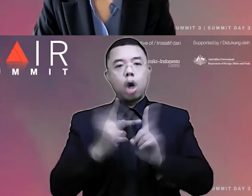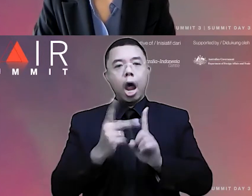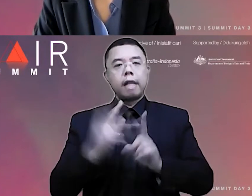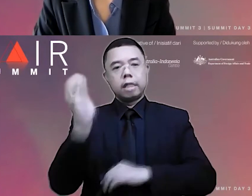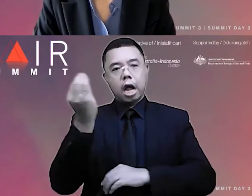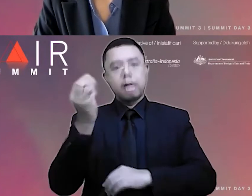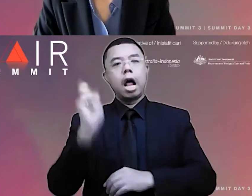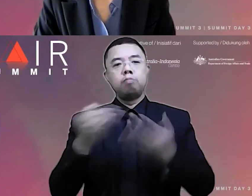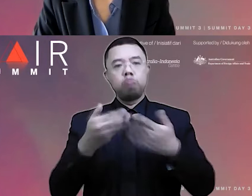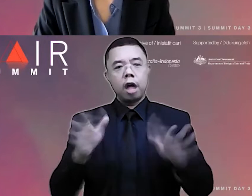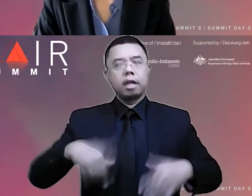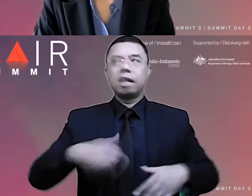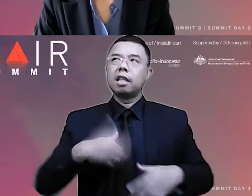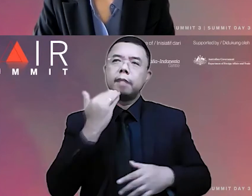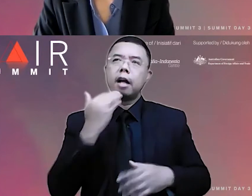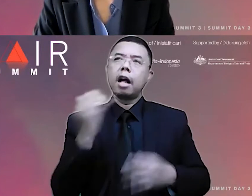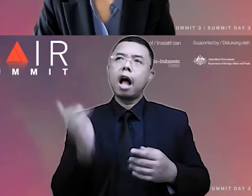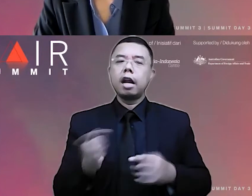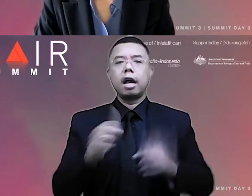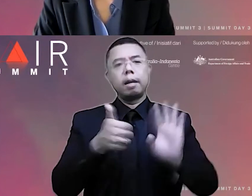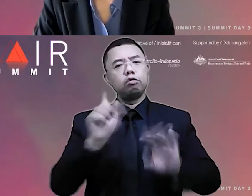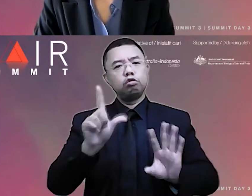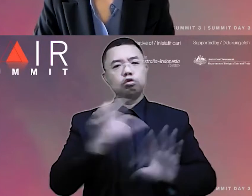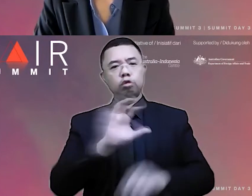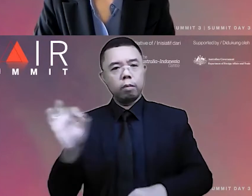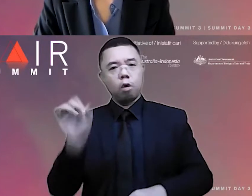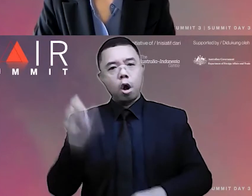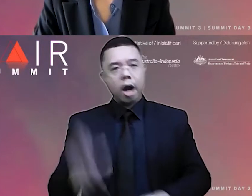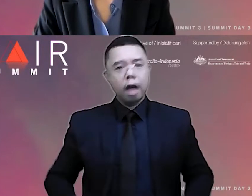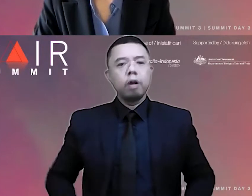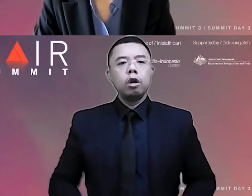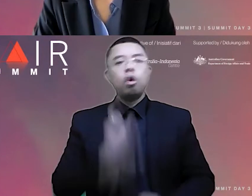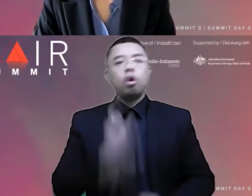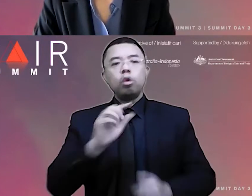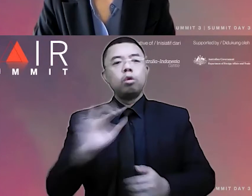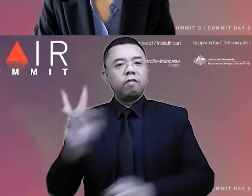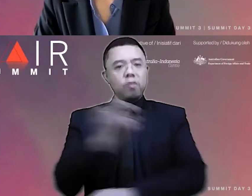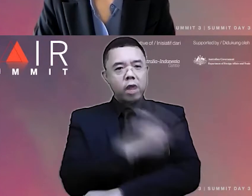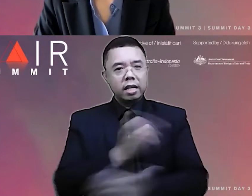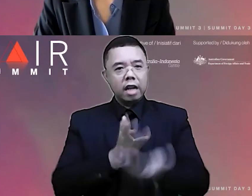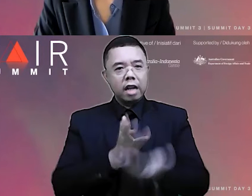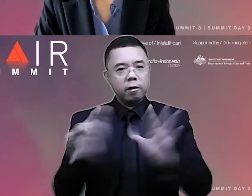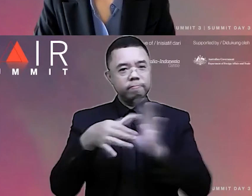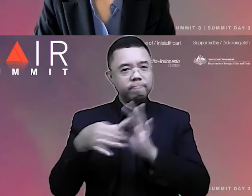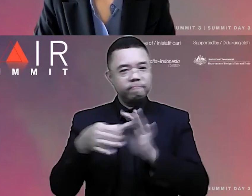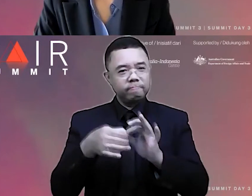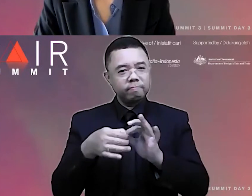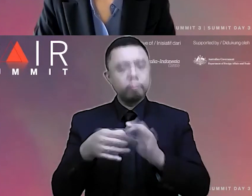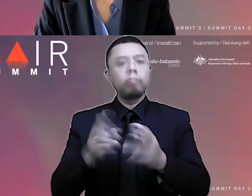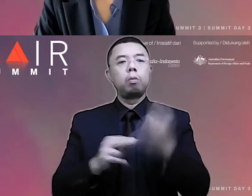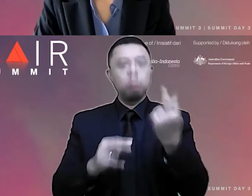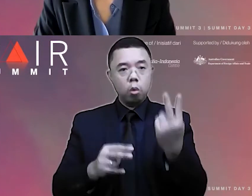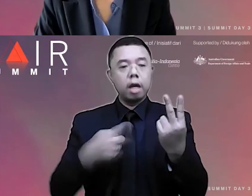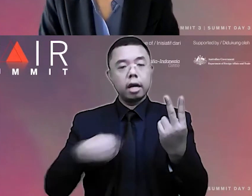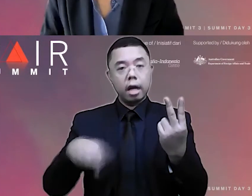people to be vaccinated through this collaboration. Point number 2 is we have this adaptation strategy in